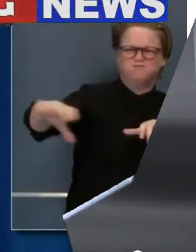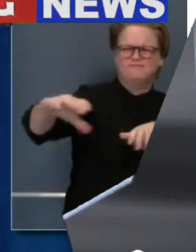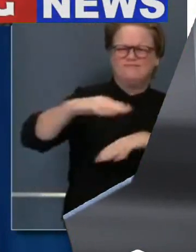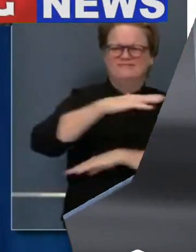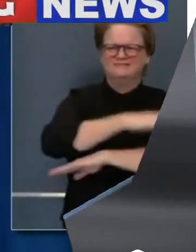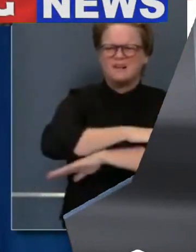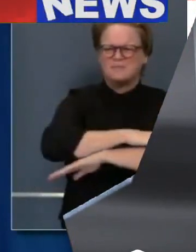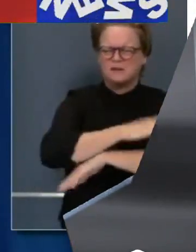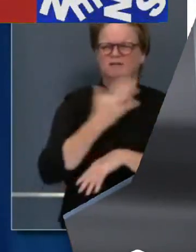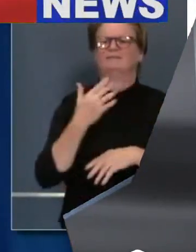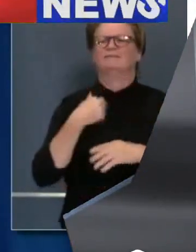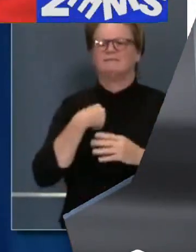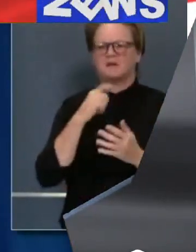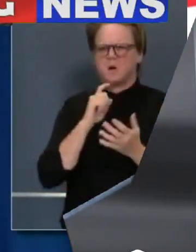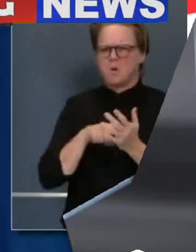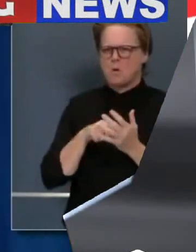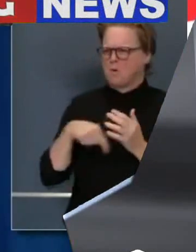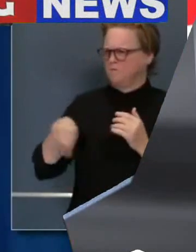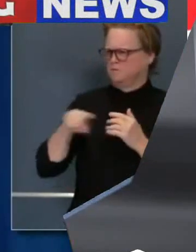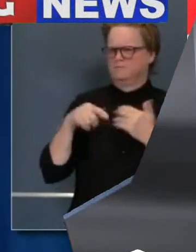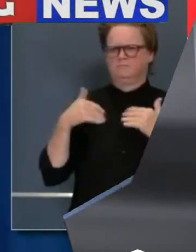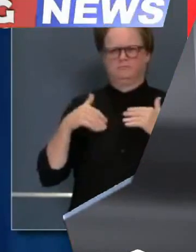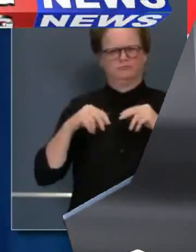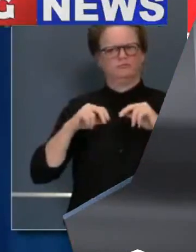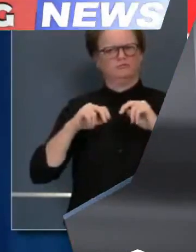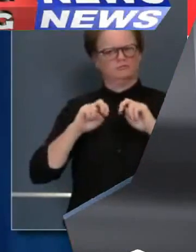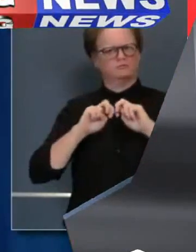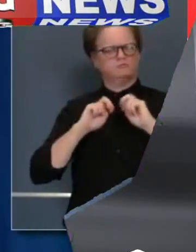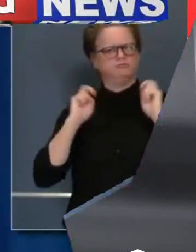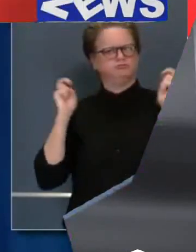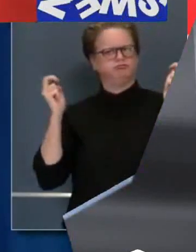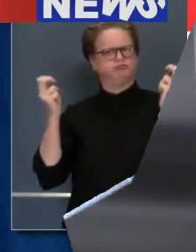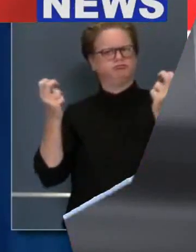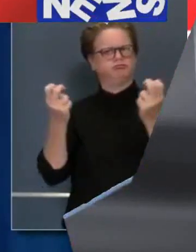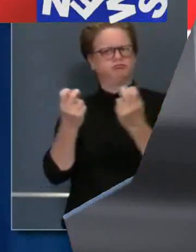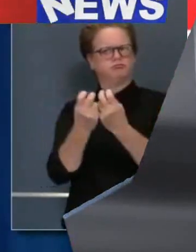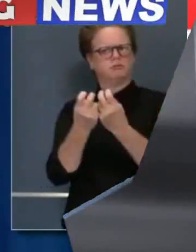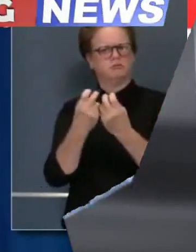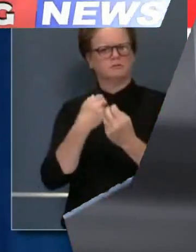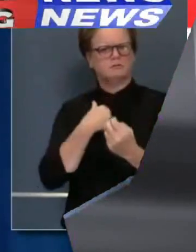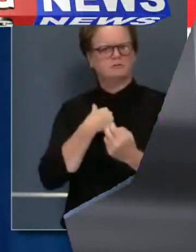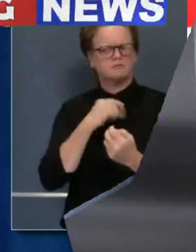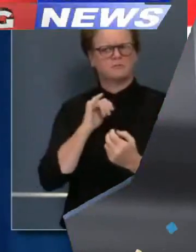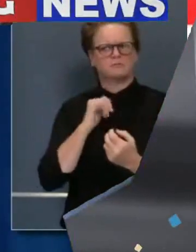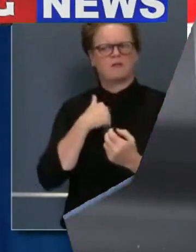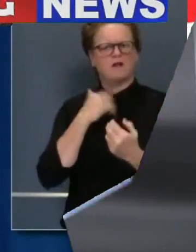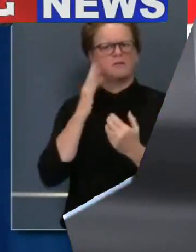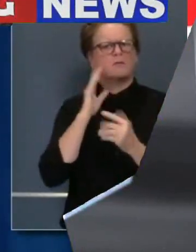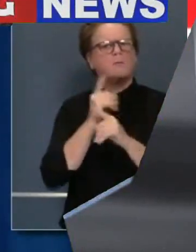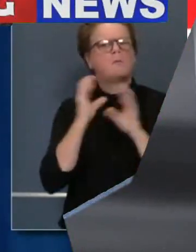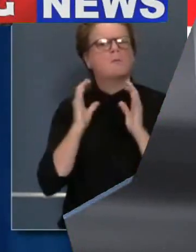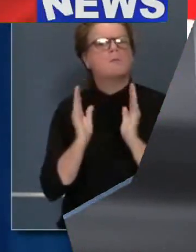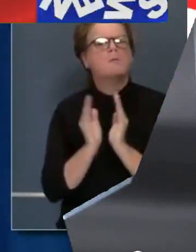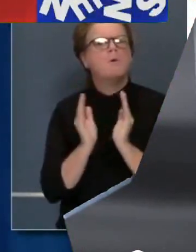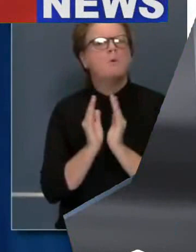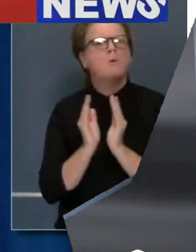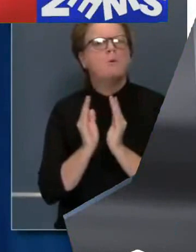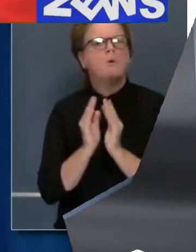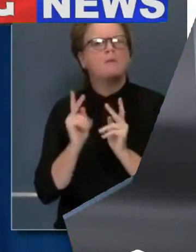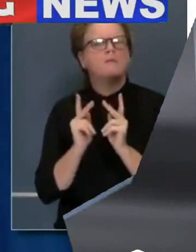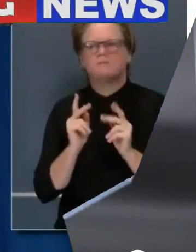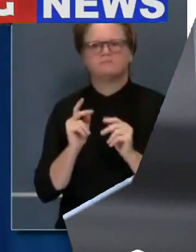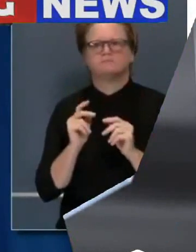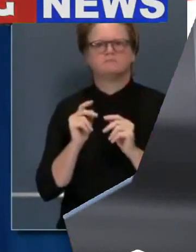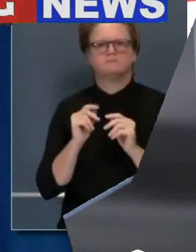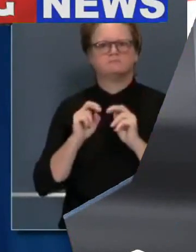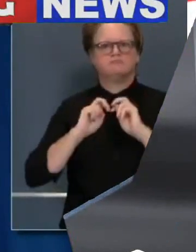I had anticipated, and I made a bad mistake. Instead of sitting down, I should have